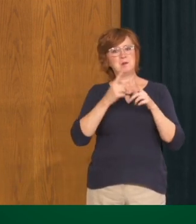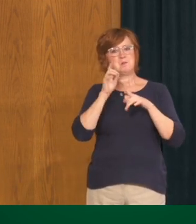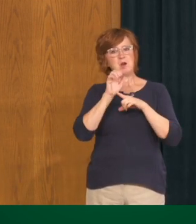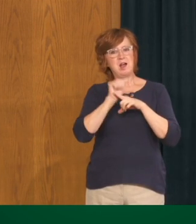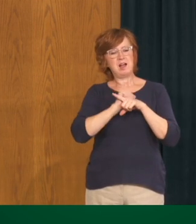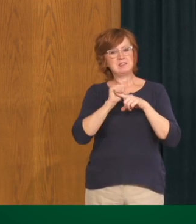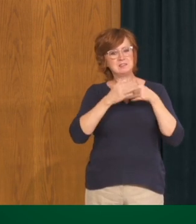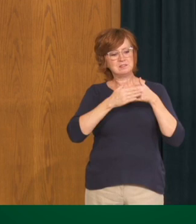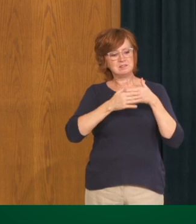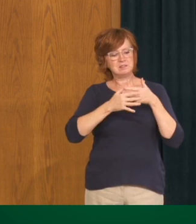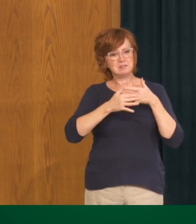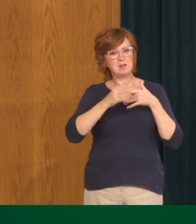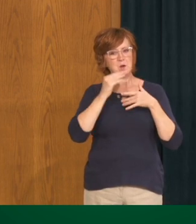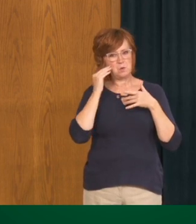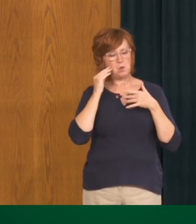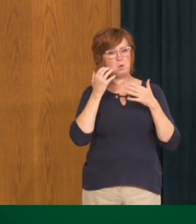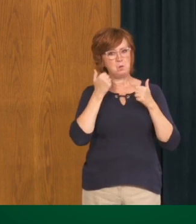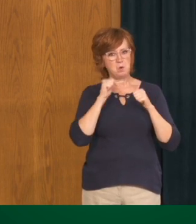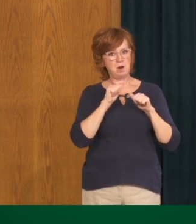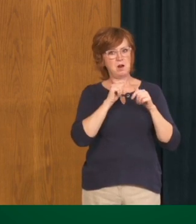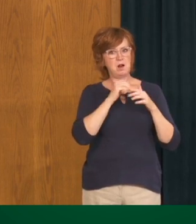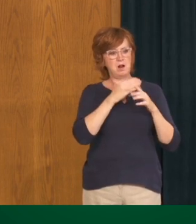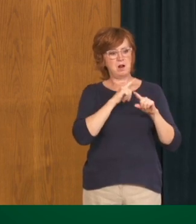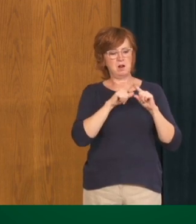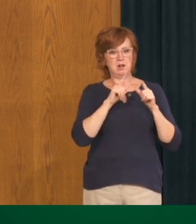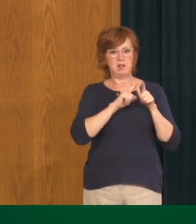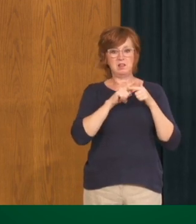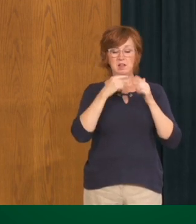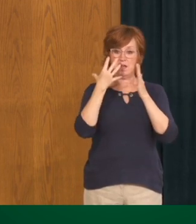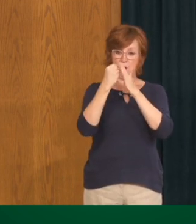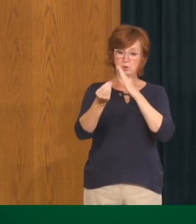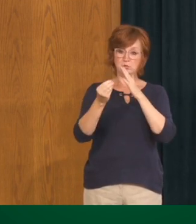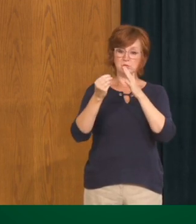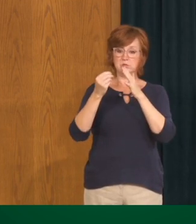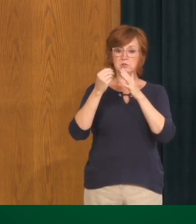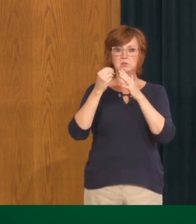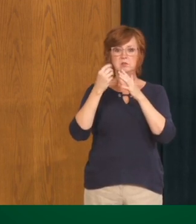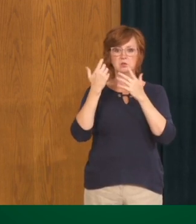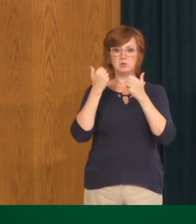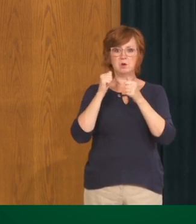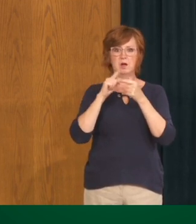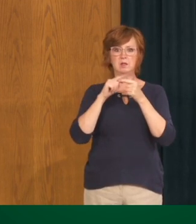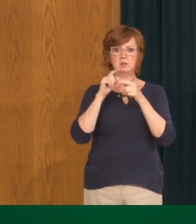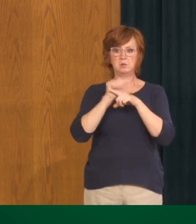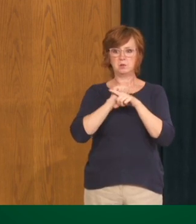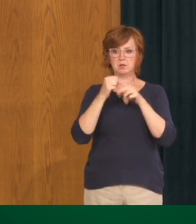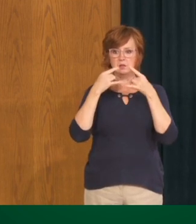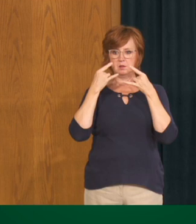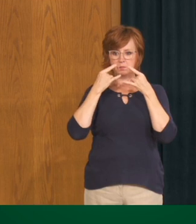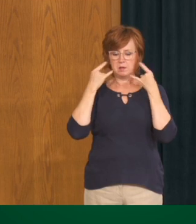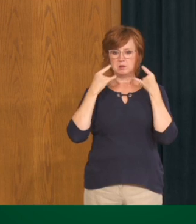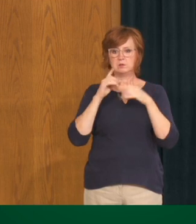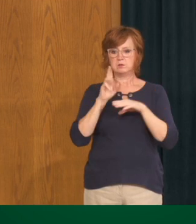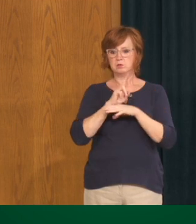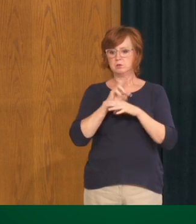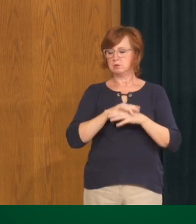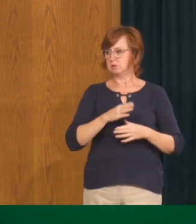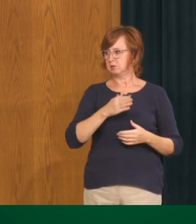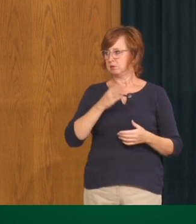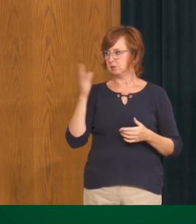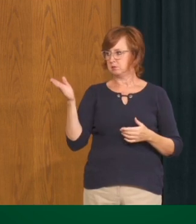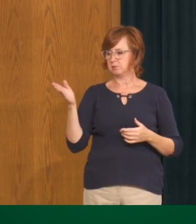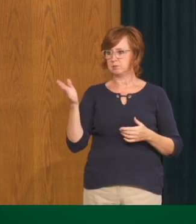and about. And for children, I think this is a good time to start practicing mask use for a few hours a day. We'll take our next question from the phone